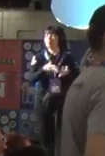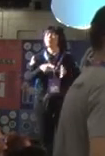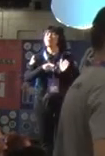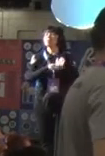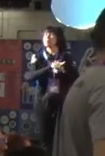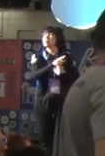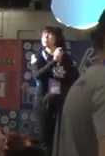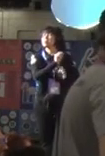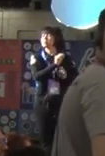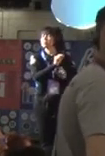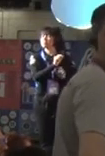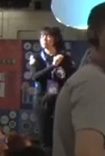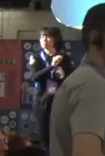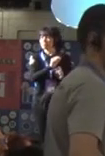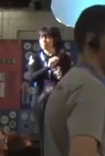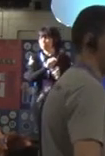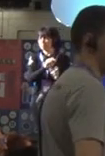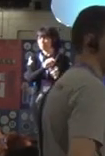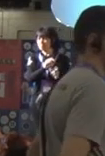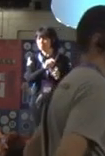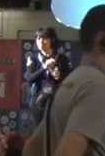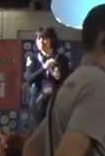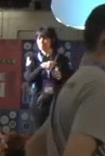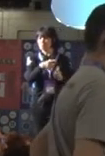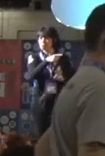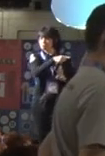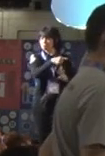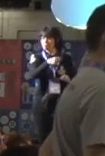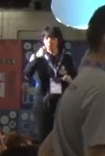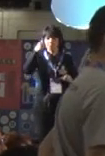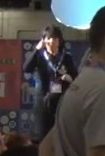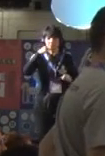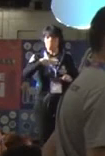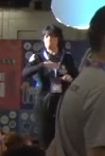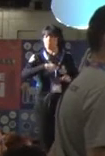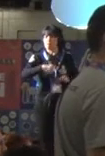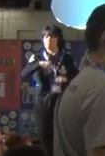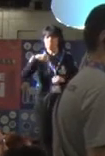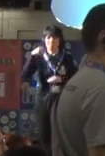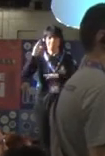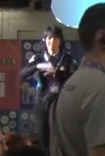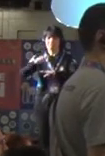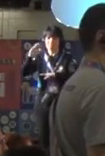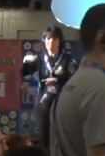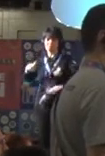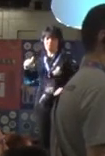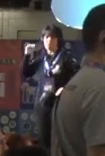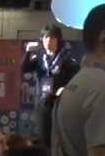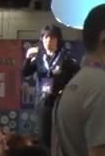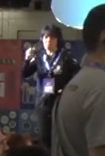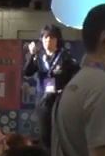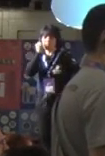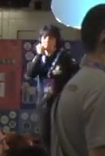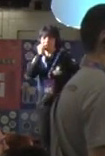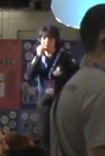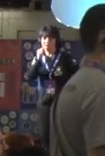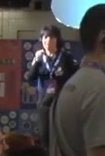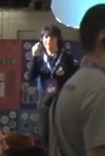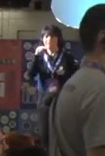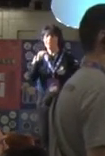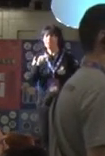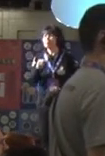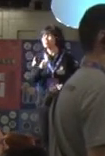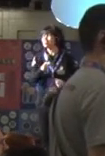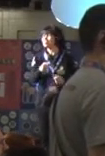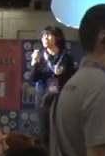the daughter of like one of the greatest scientists that ever lived, what made you decide to take this course of